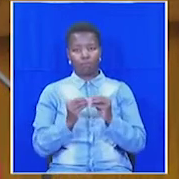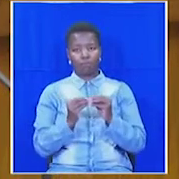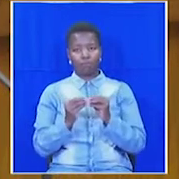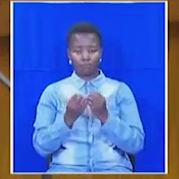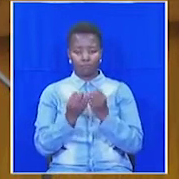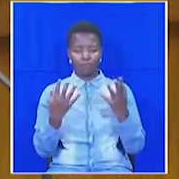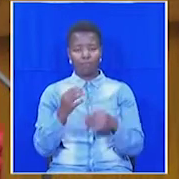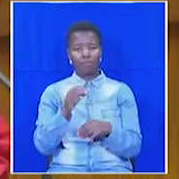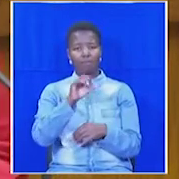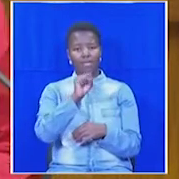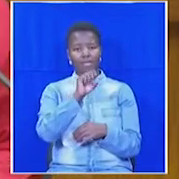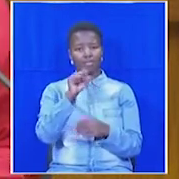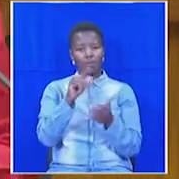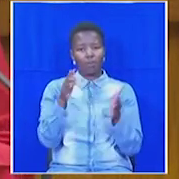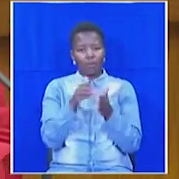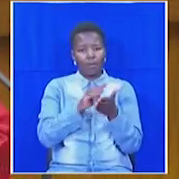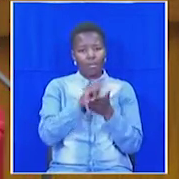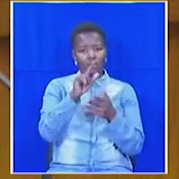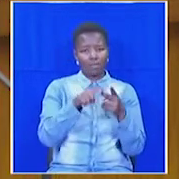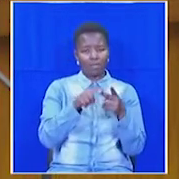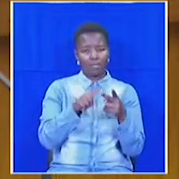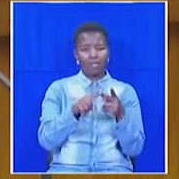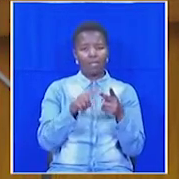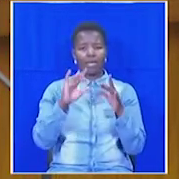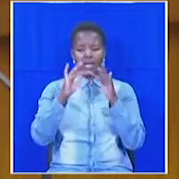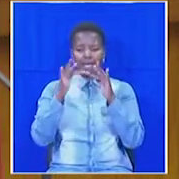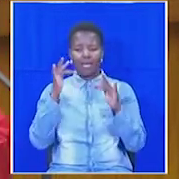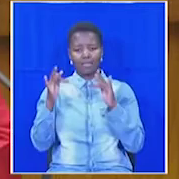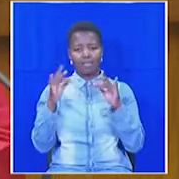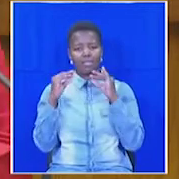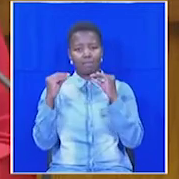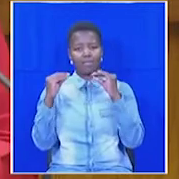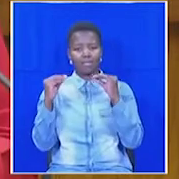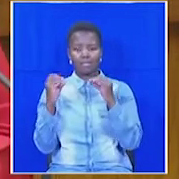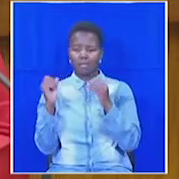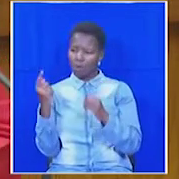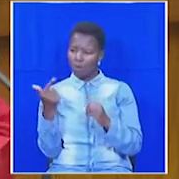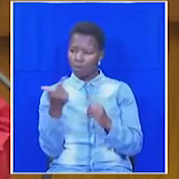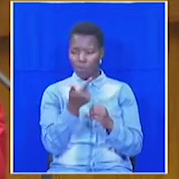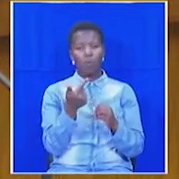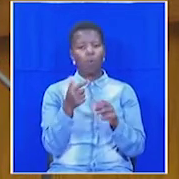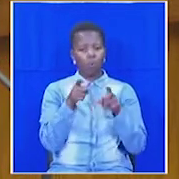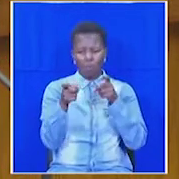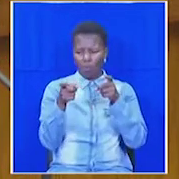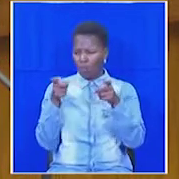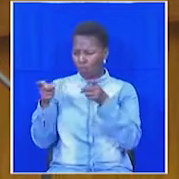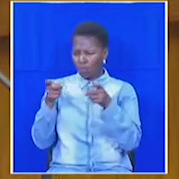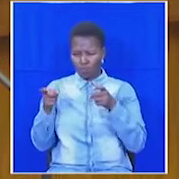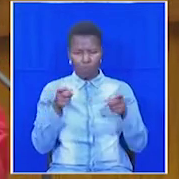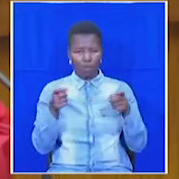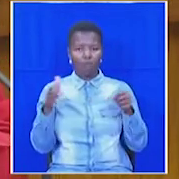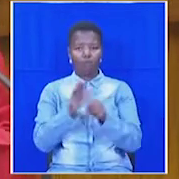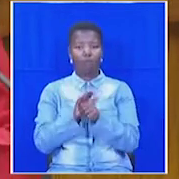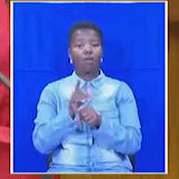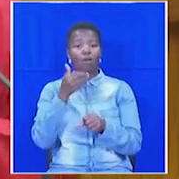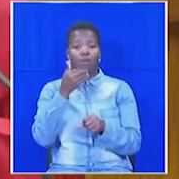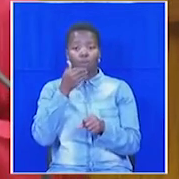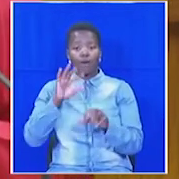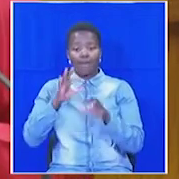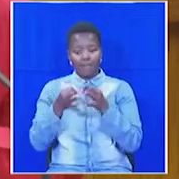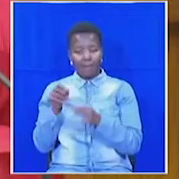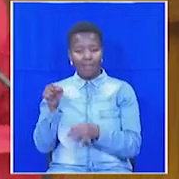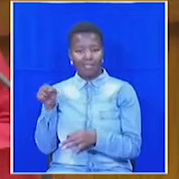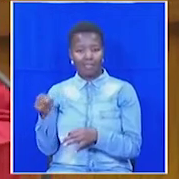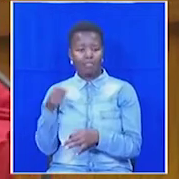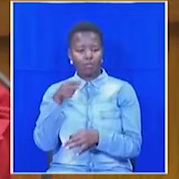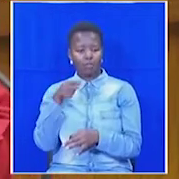SA Express, both Brand in Franco, and others are not immune to capture. They are all captured and facilitating the loot under